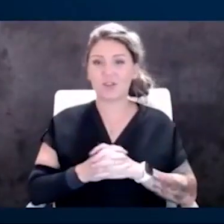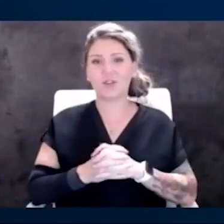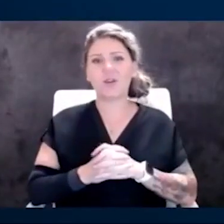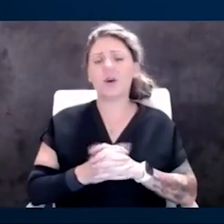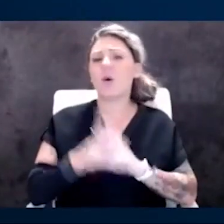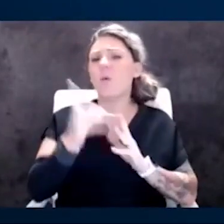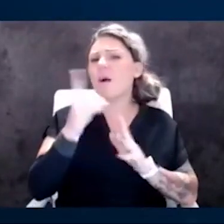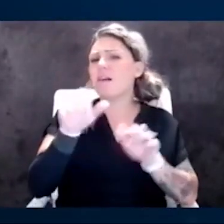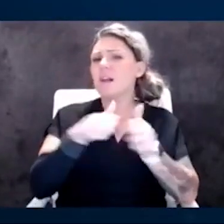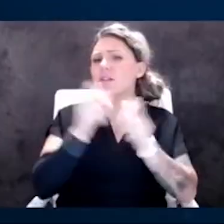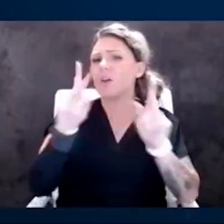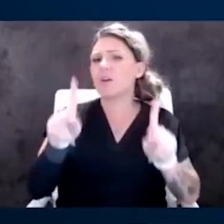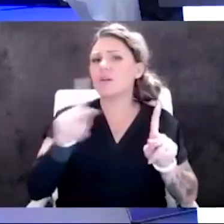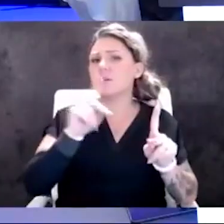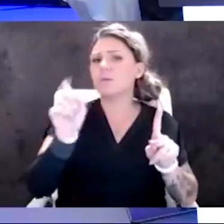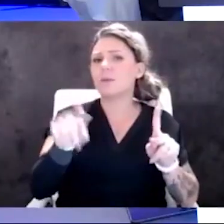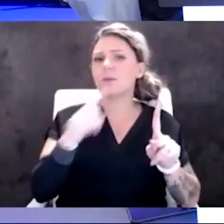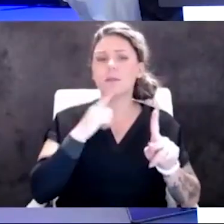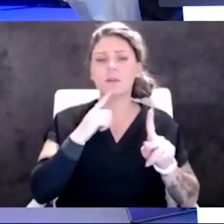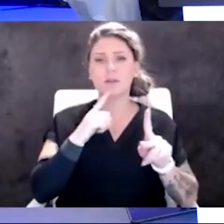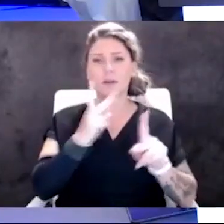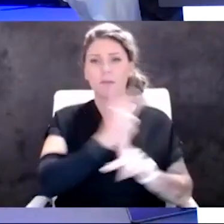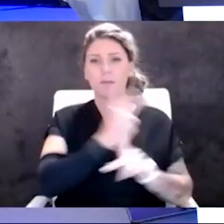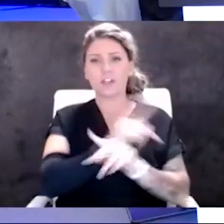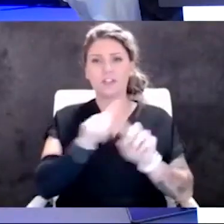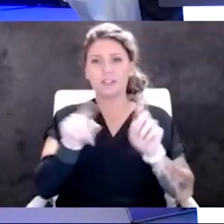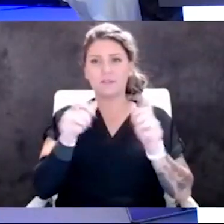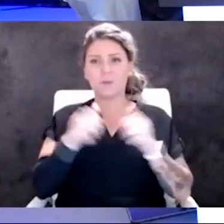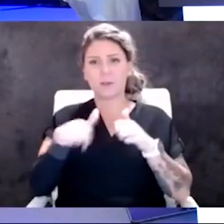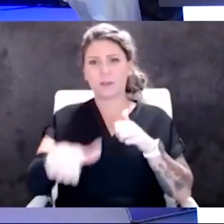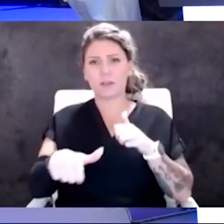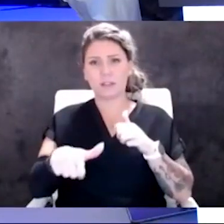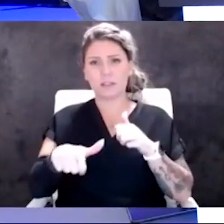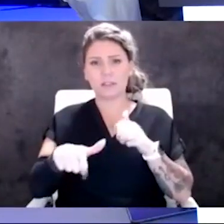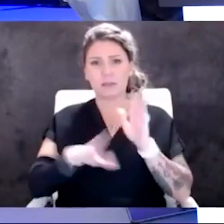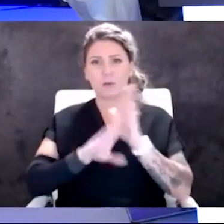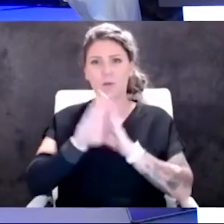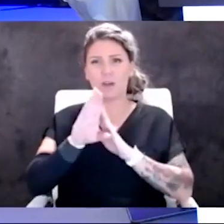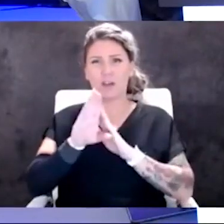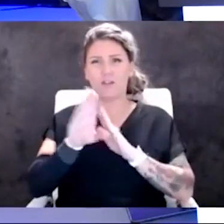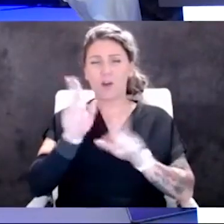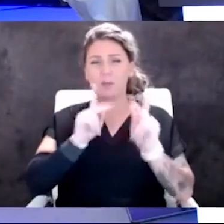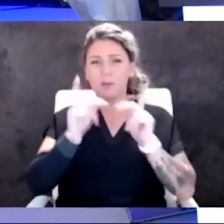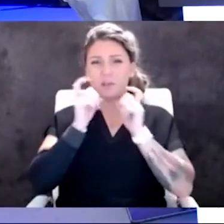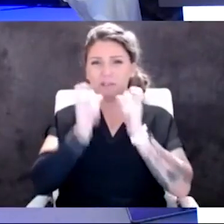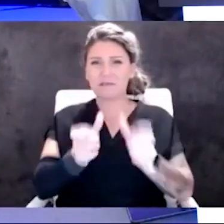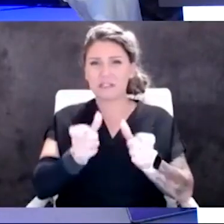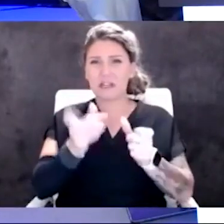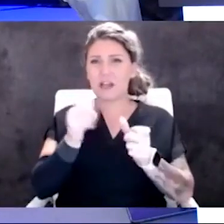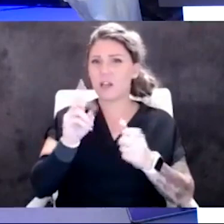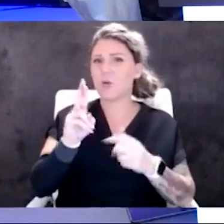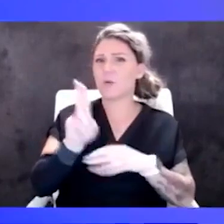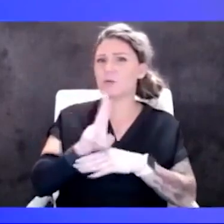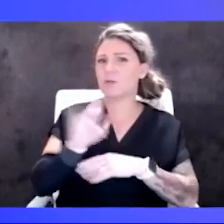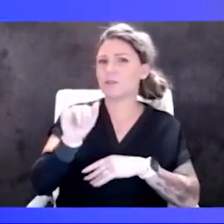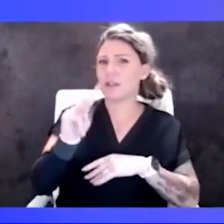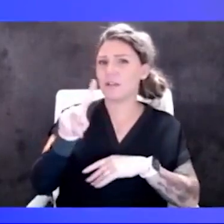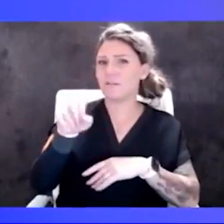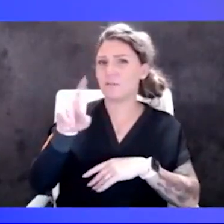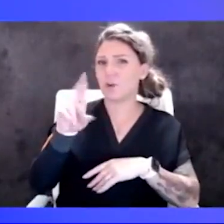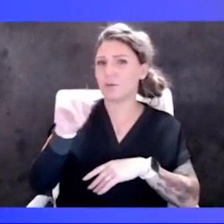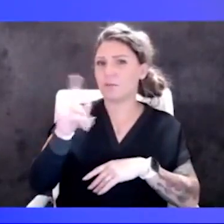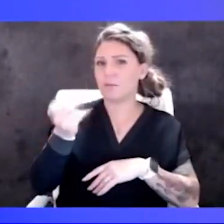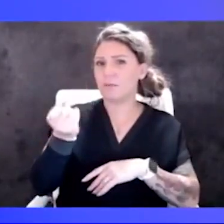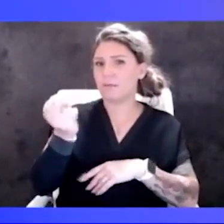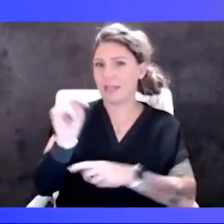Are patients different with this wave? Are you getting a lot of denial that it's COVID, or people want to use ivermectin, et cetera?